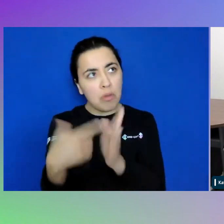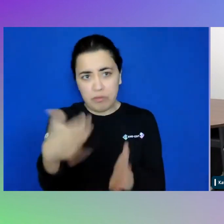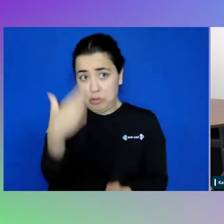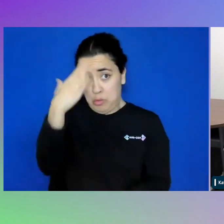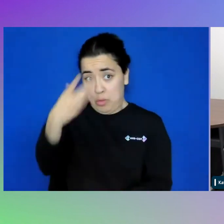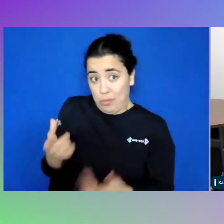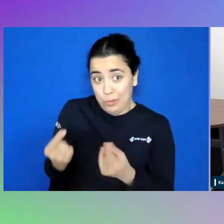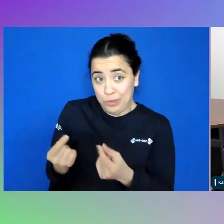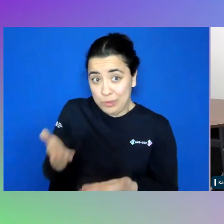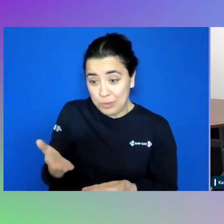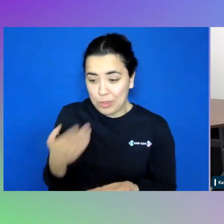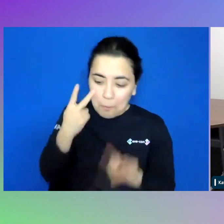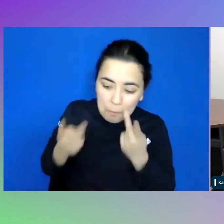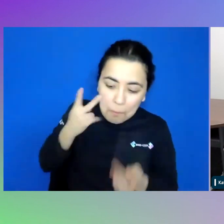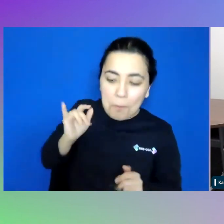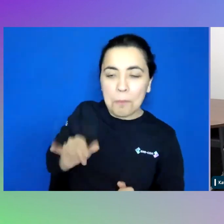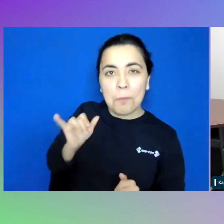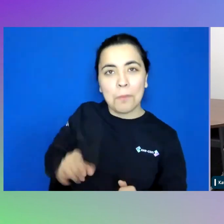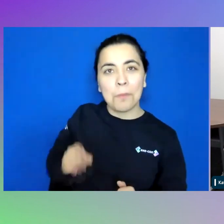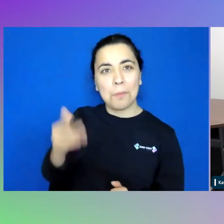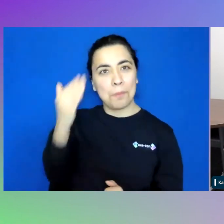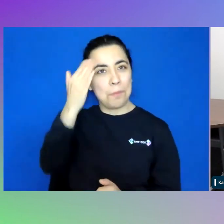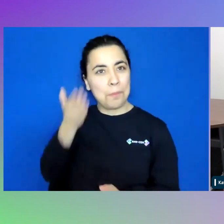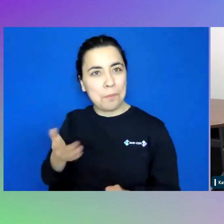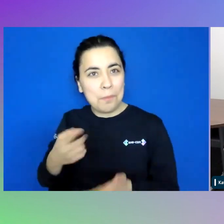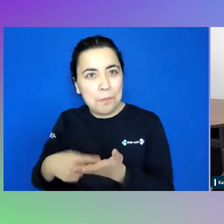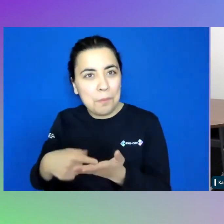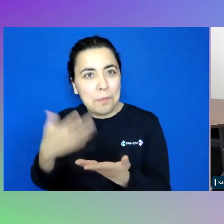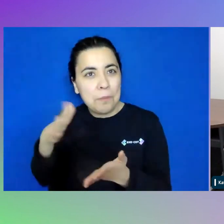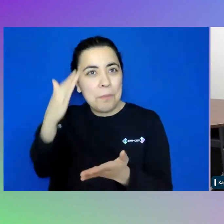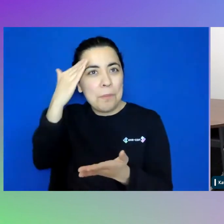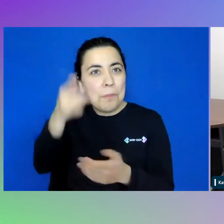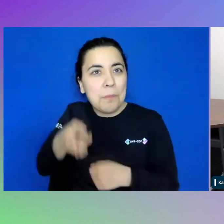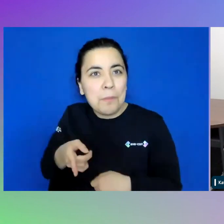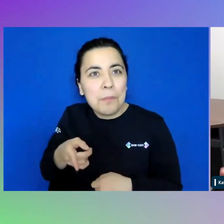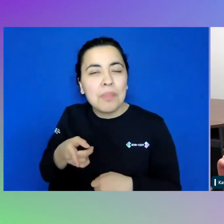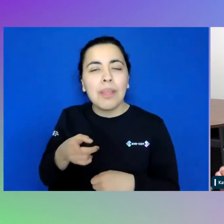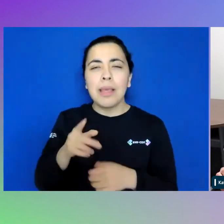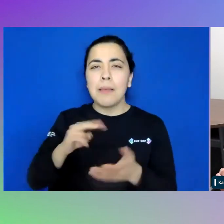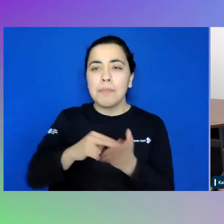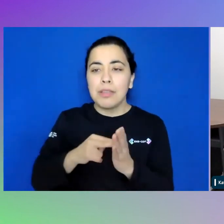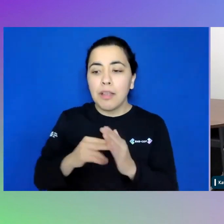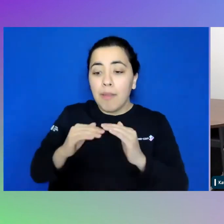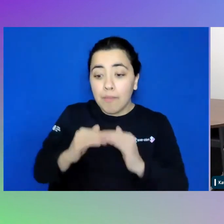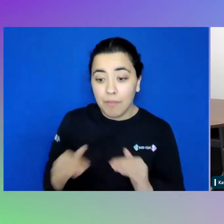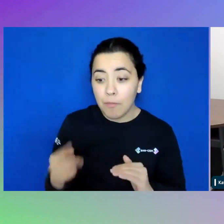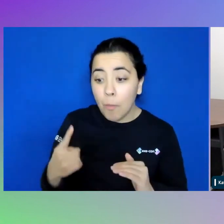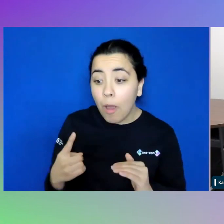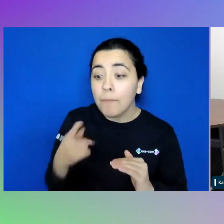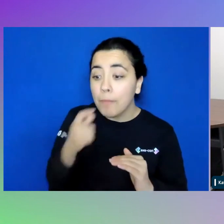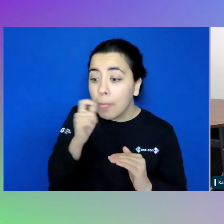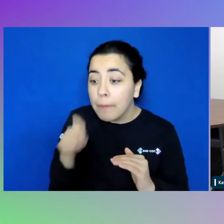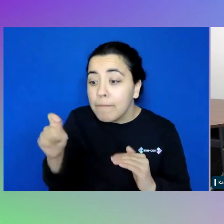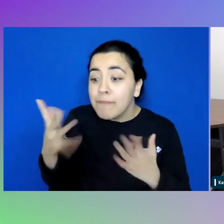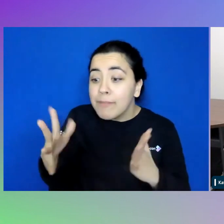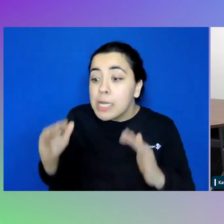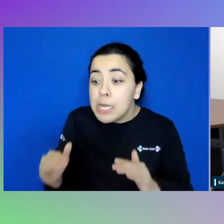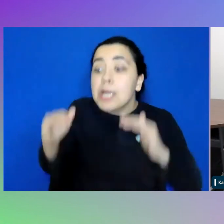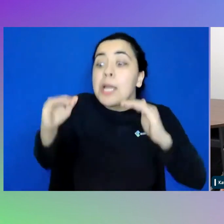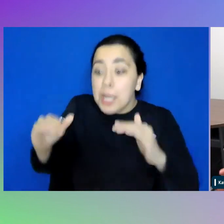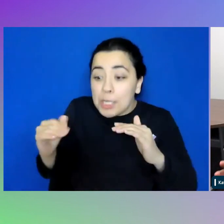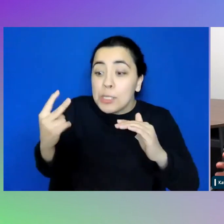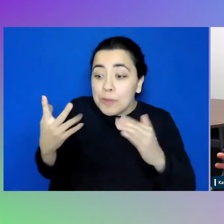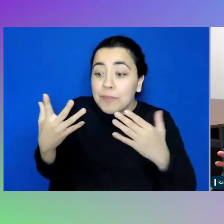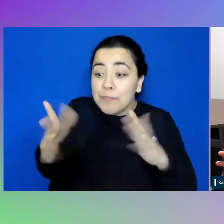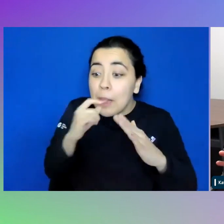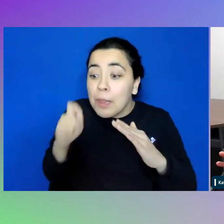about. And I don't think it needs to be a formal, like, hey, you're transitioning from level 1 to level 2. It's like, I'm